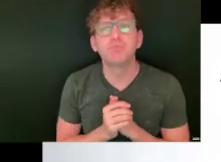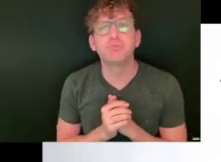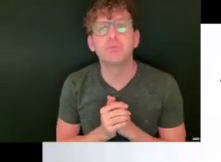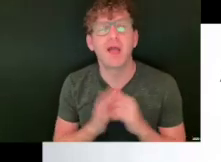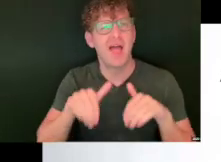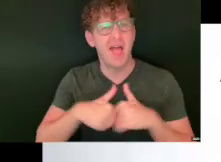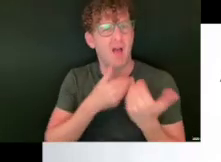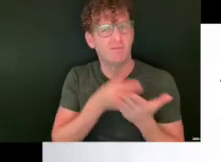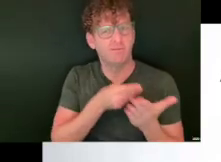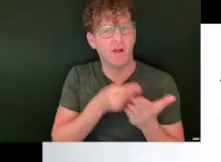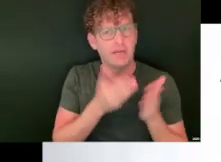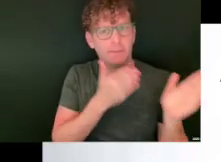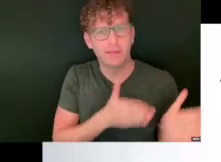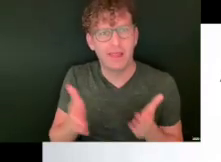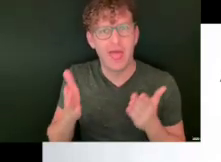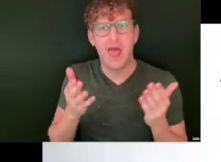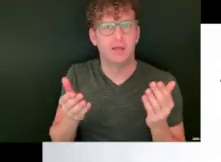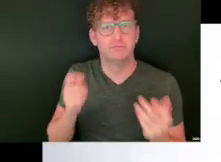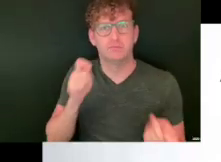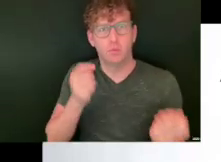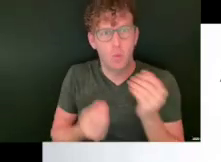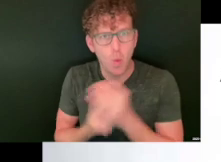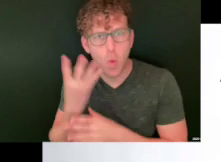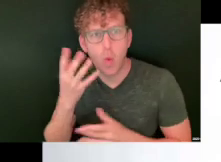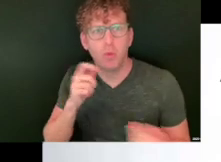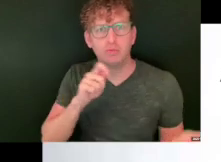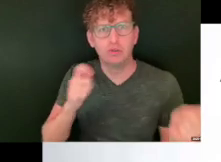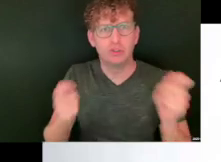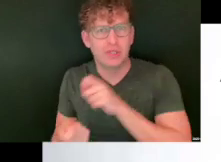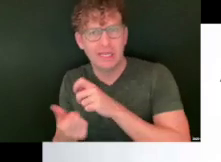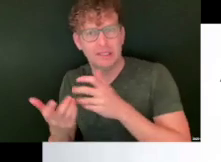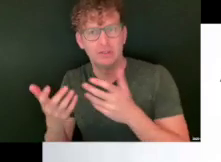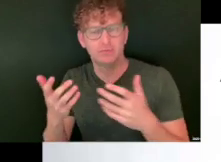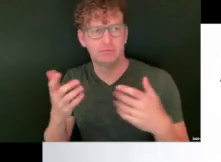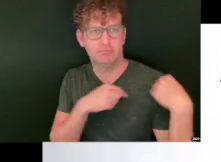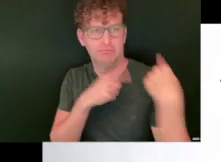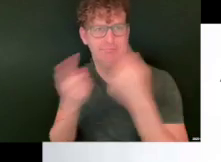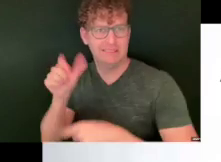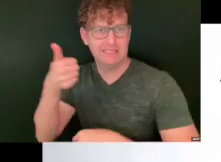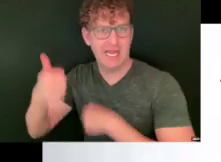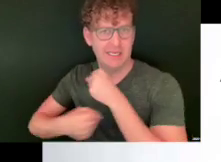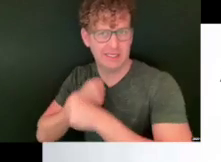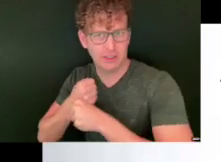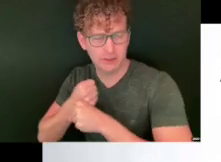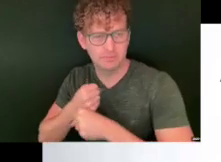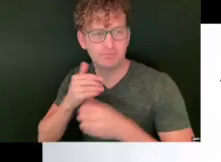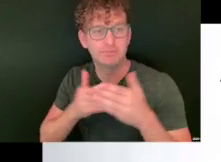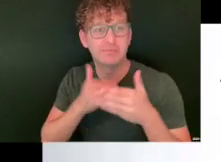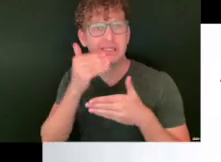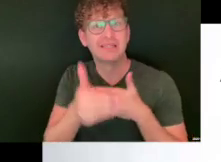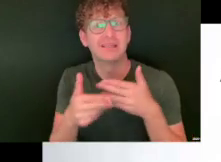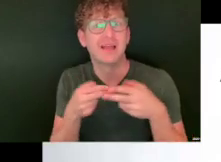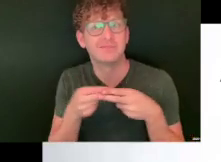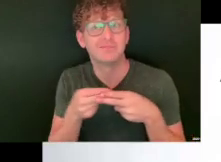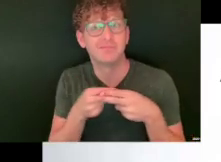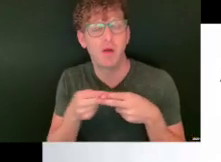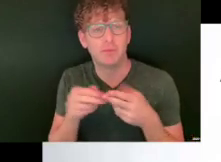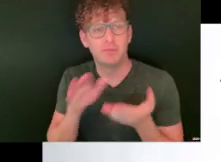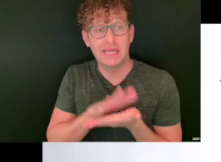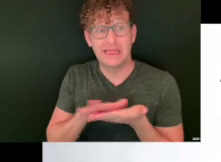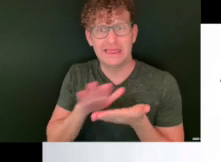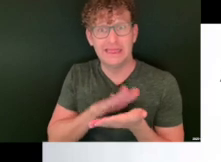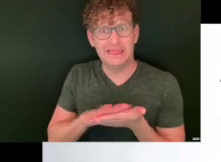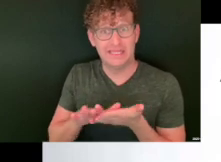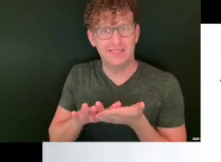of them struggle to have the funds needed to be able to purchase this type of equipment. For the Driving